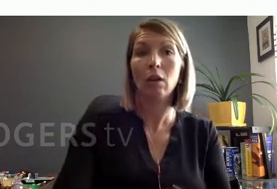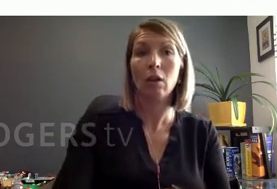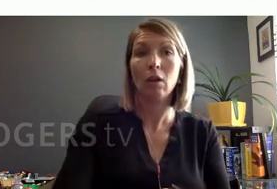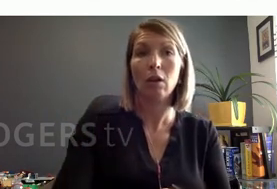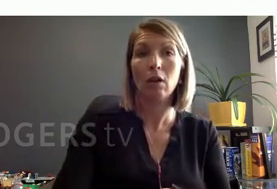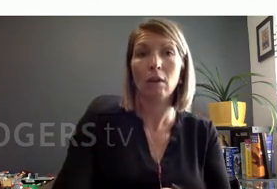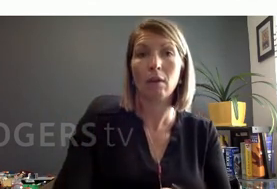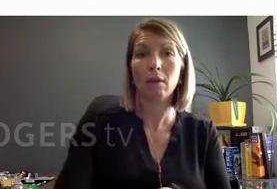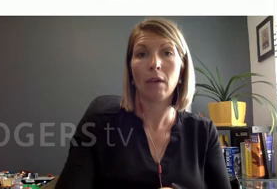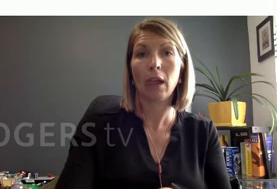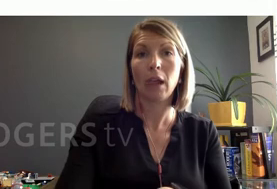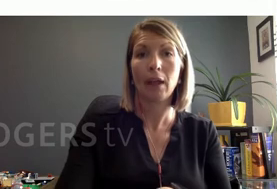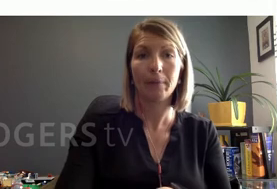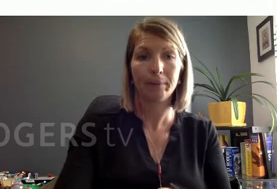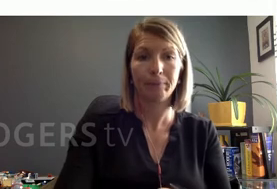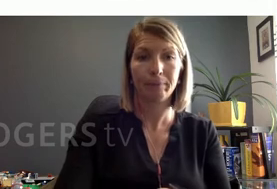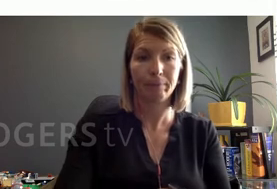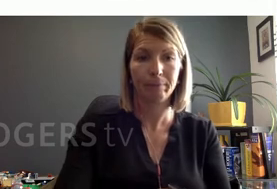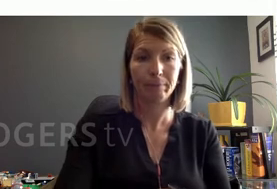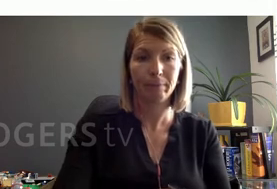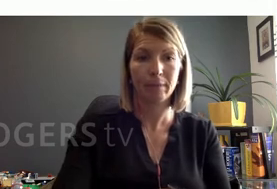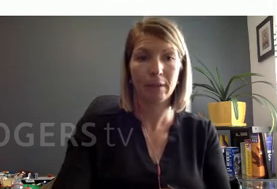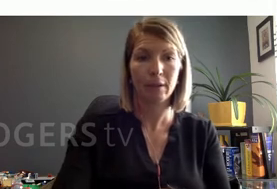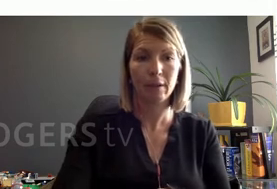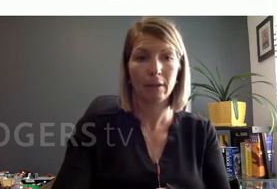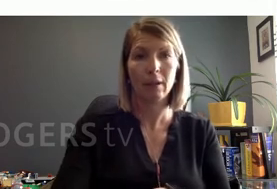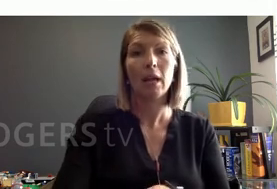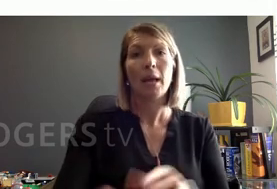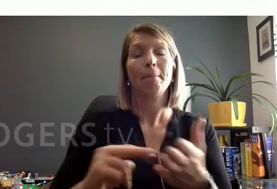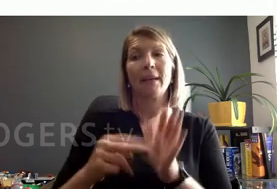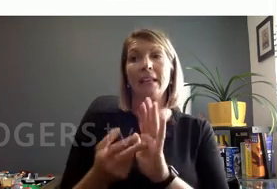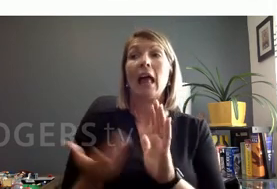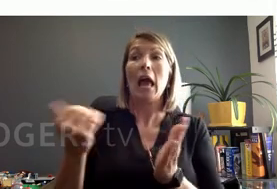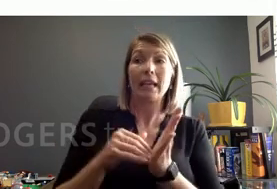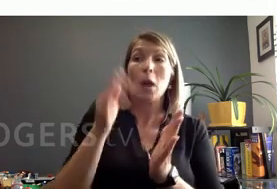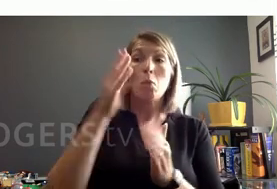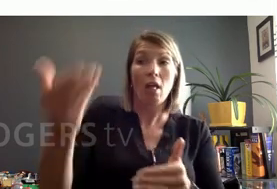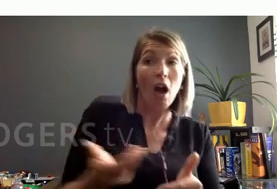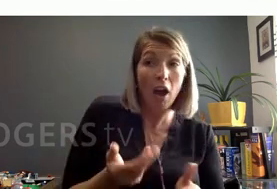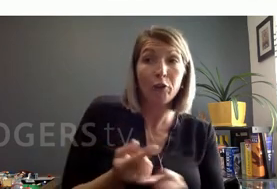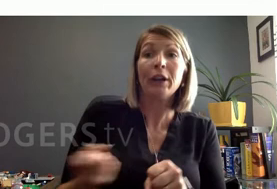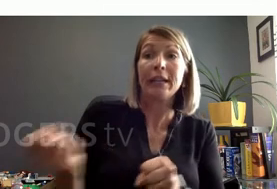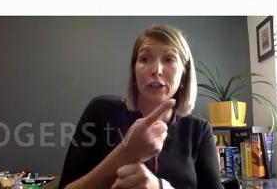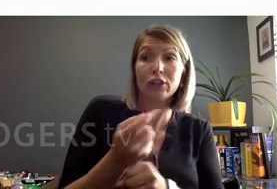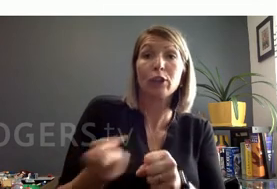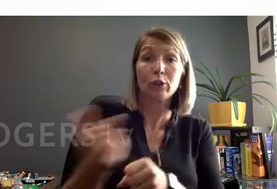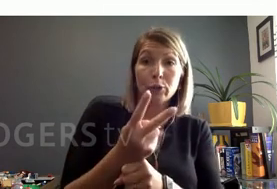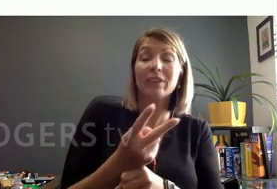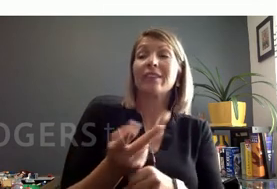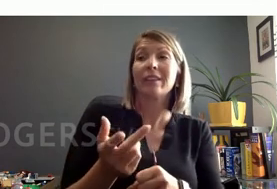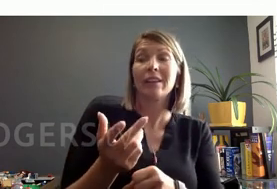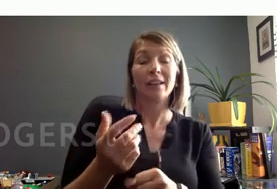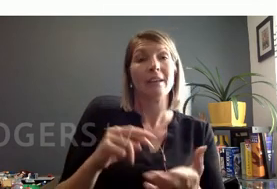91% of them planning to hire them again. So basically, you know, this actually really dispels some of the